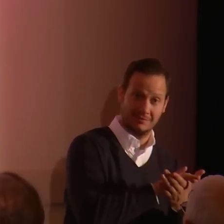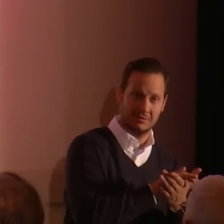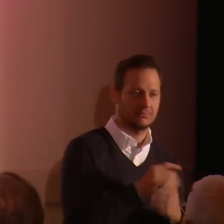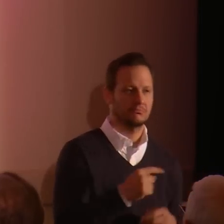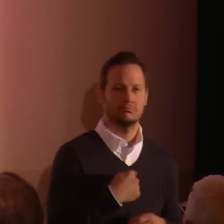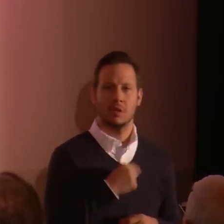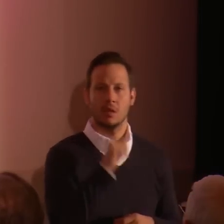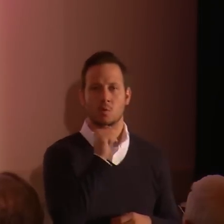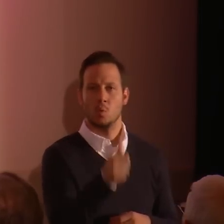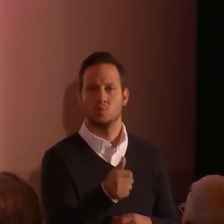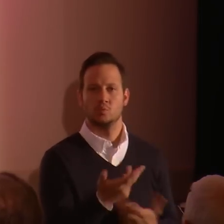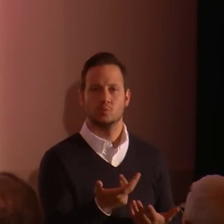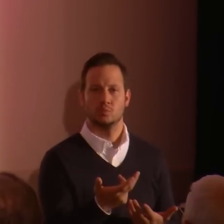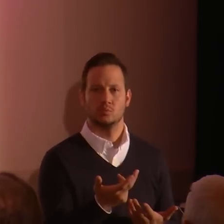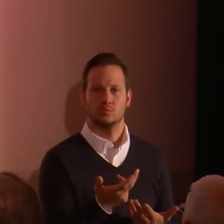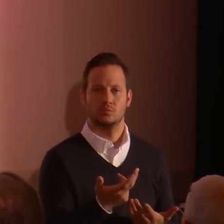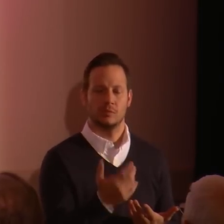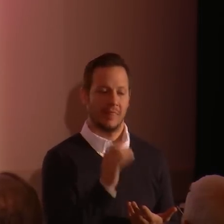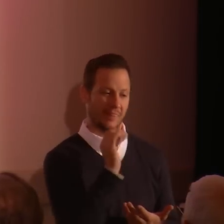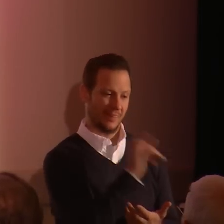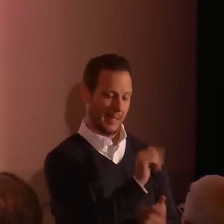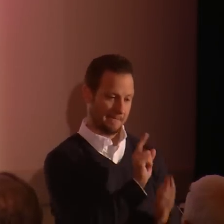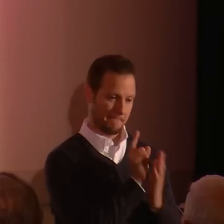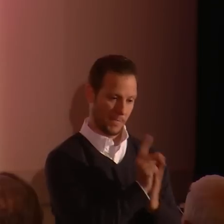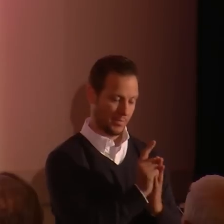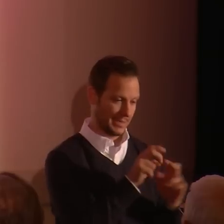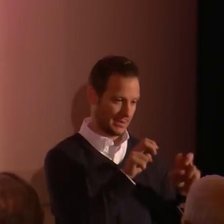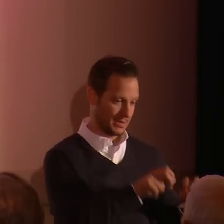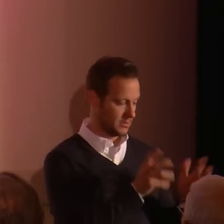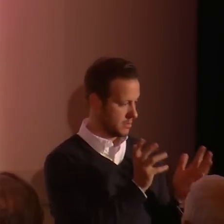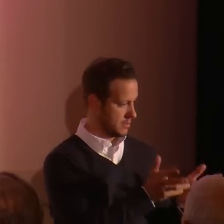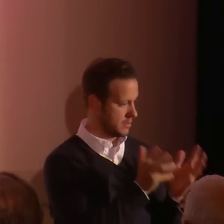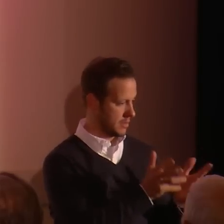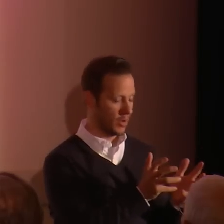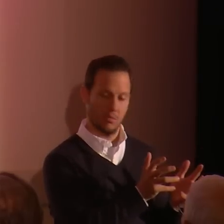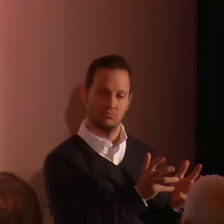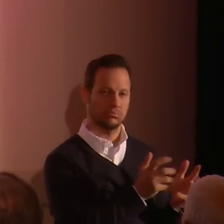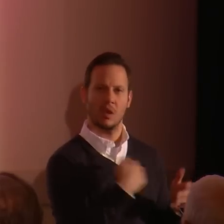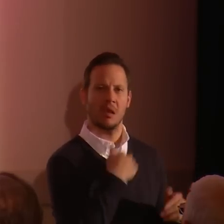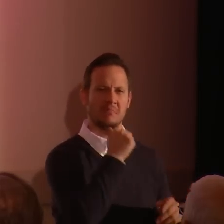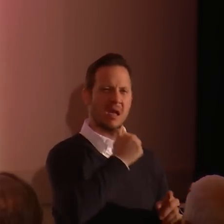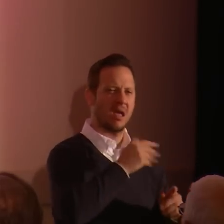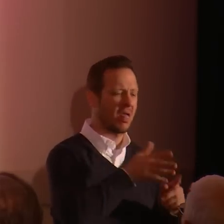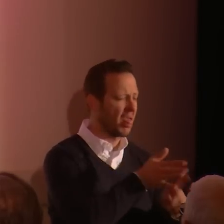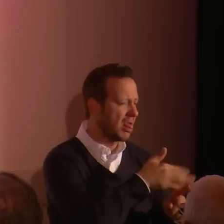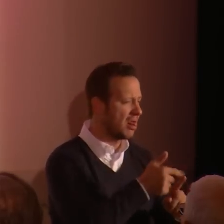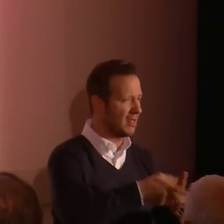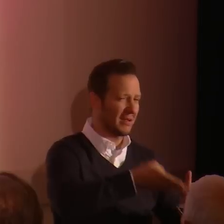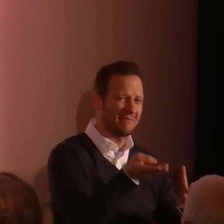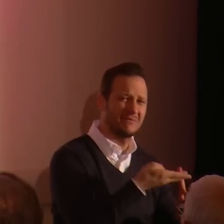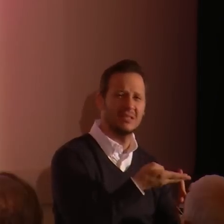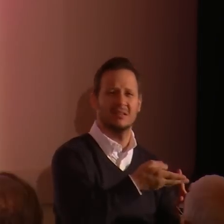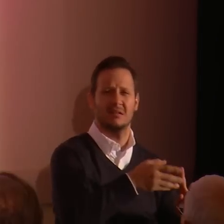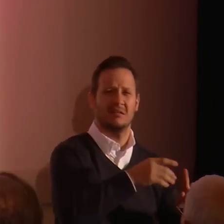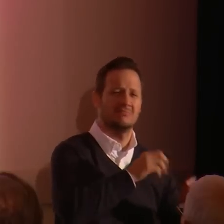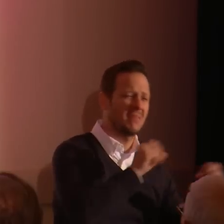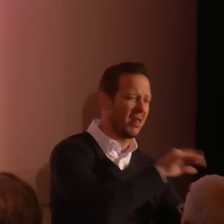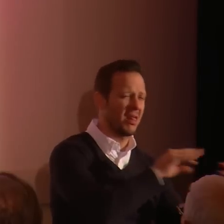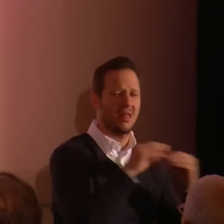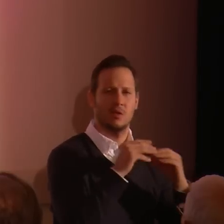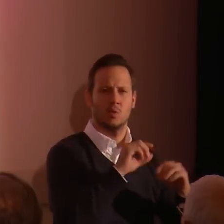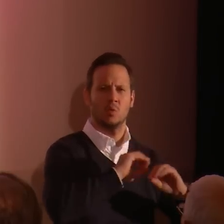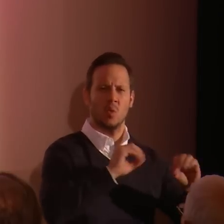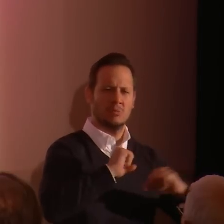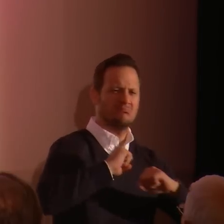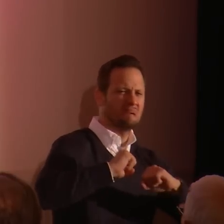was a moment that was so different for me. Neither of us was trying to convince the other one. There was no defensive guarding. There